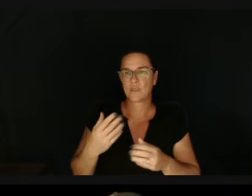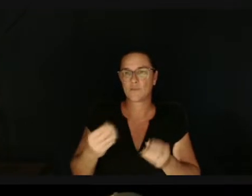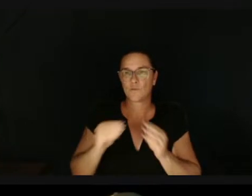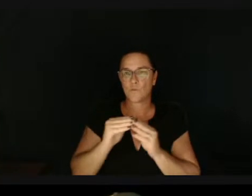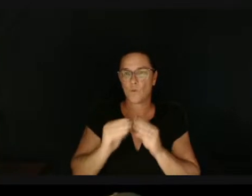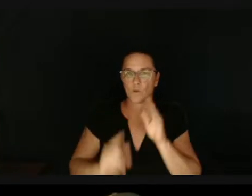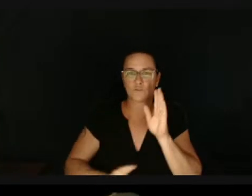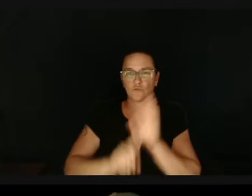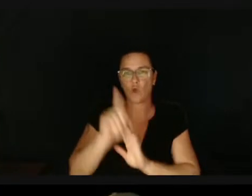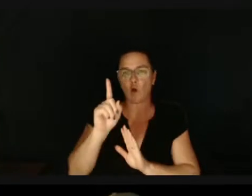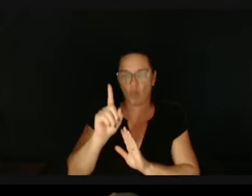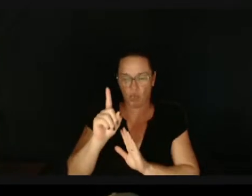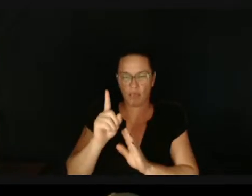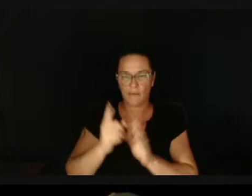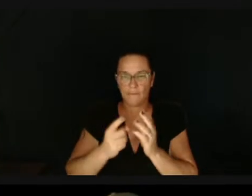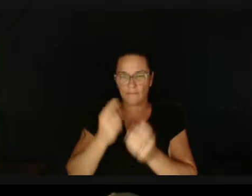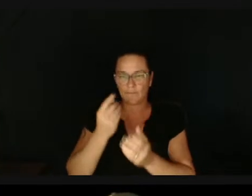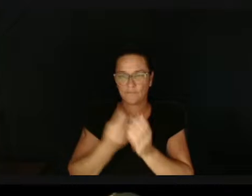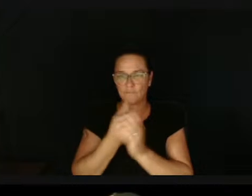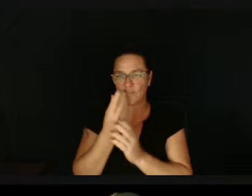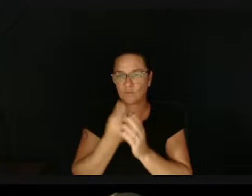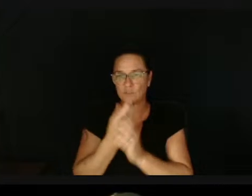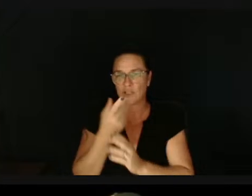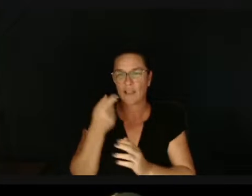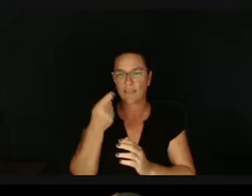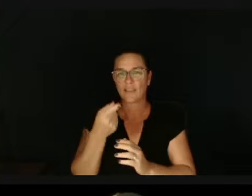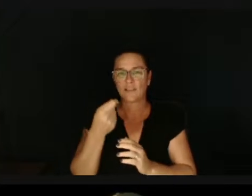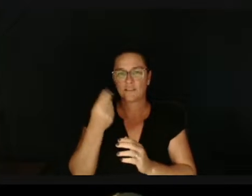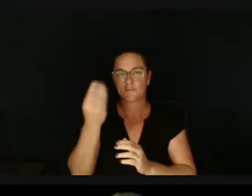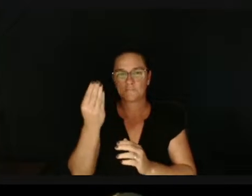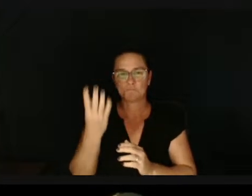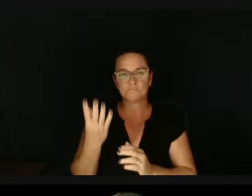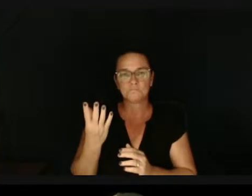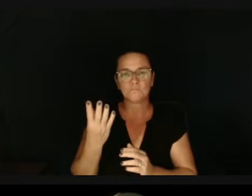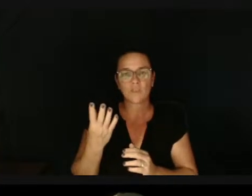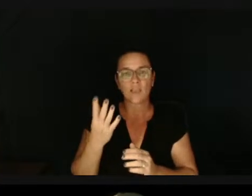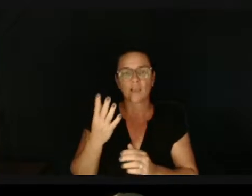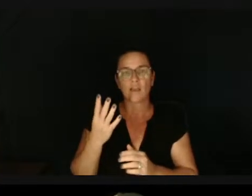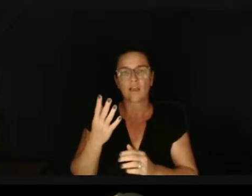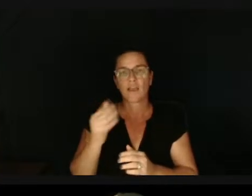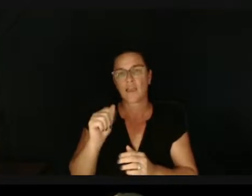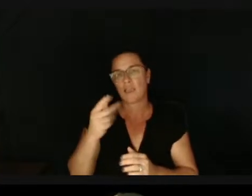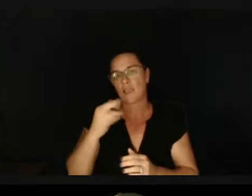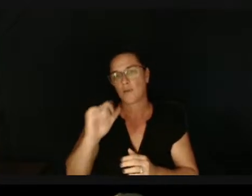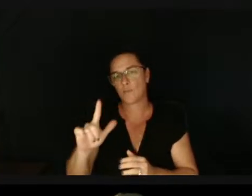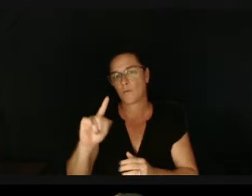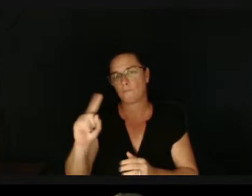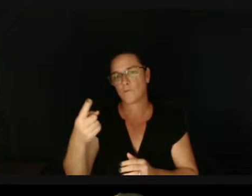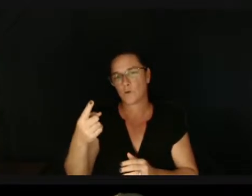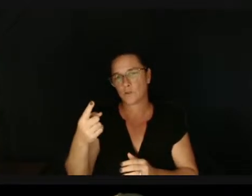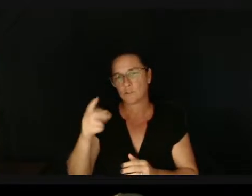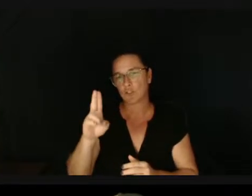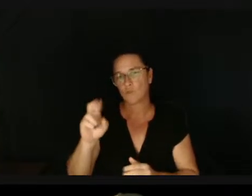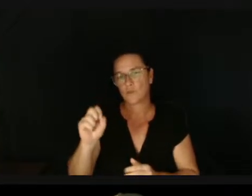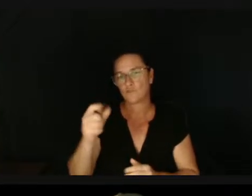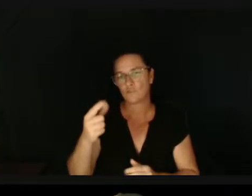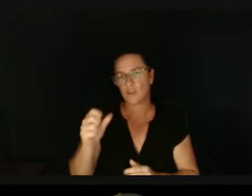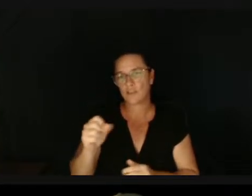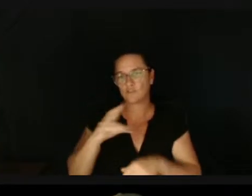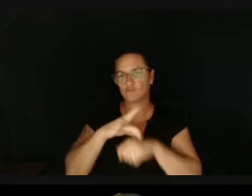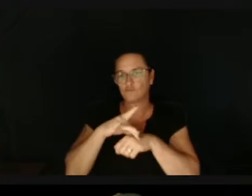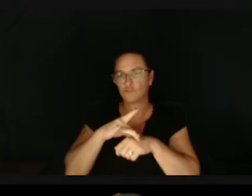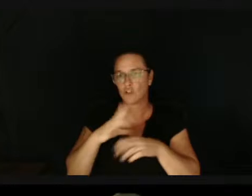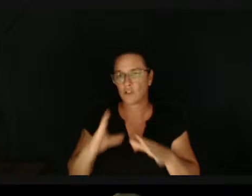there. So this is giving us some insight. Late in the evening of April 1st, HVO geologists watched